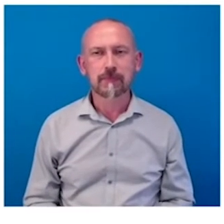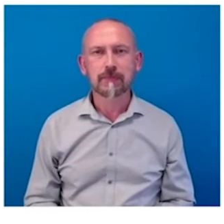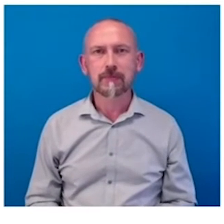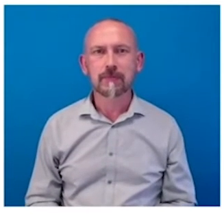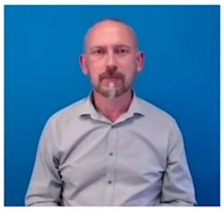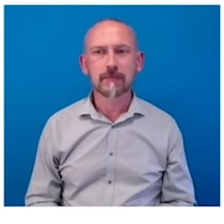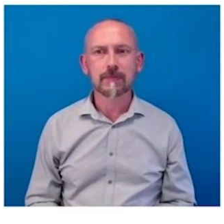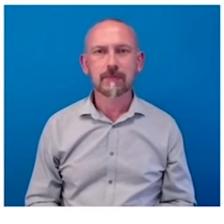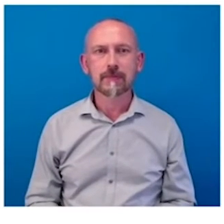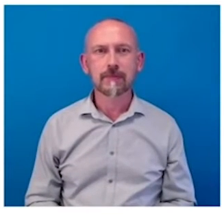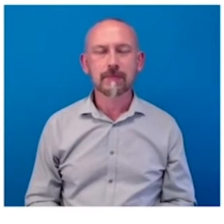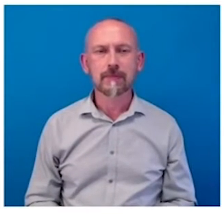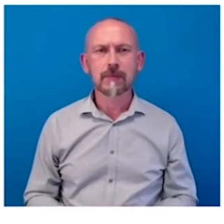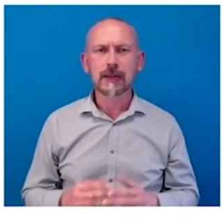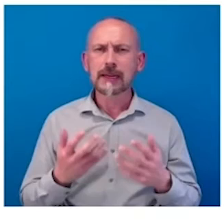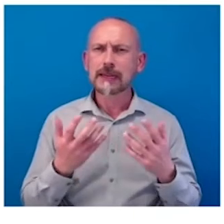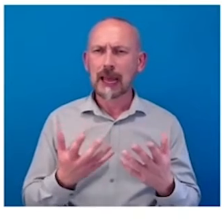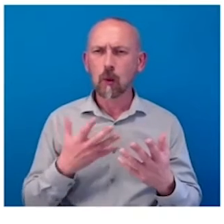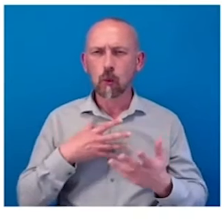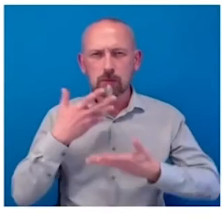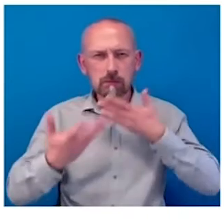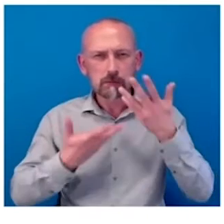So now onto headings and subheadings.